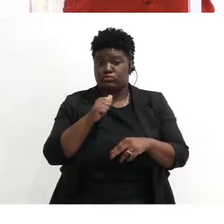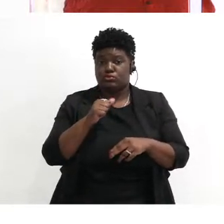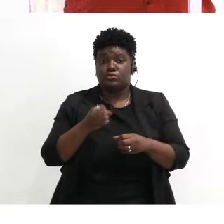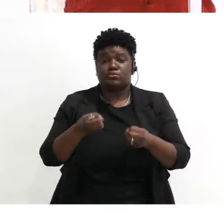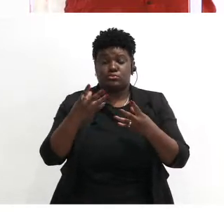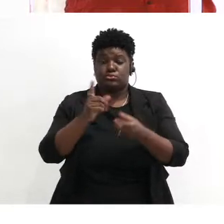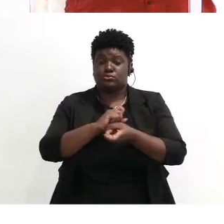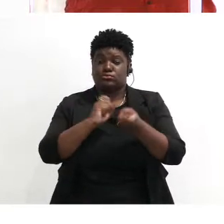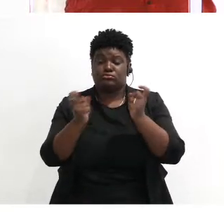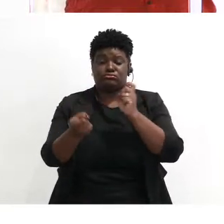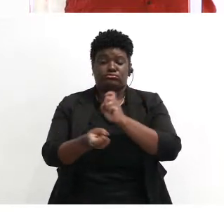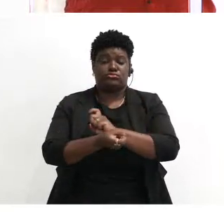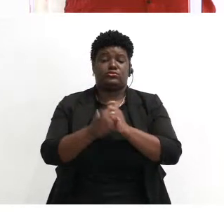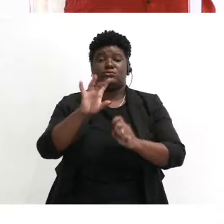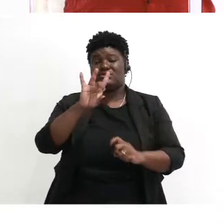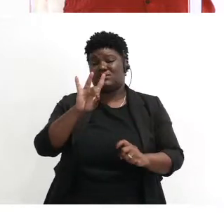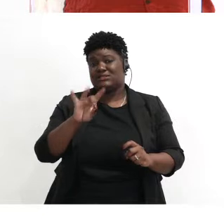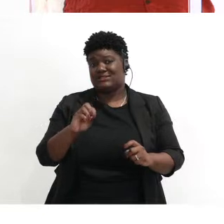huge change.